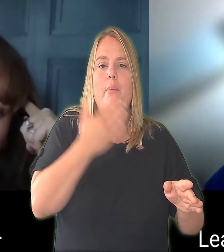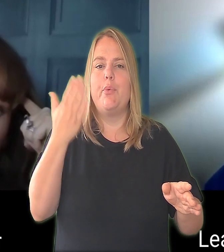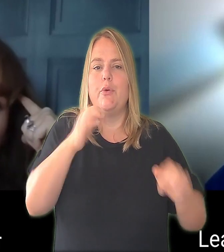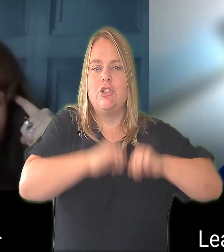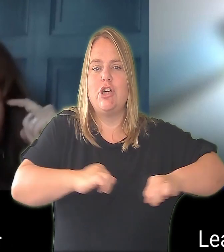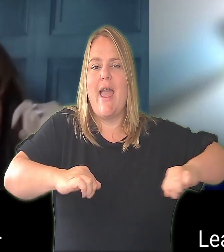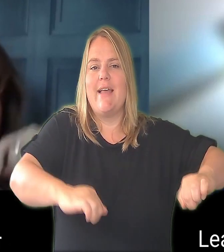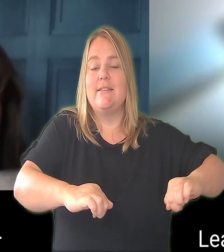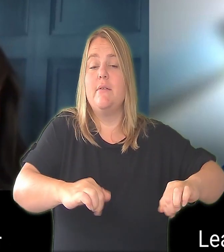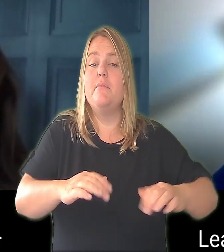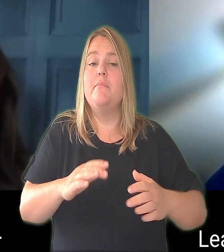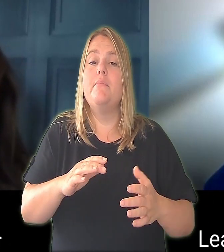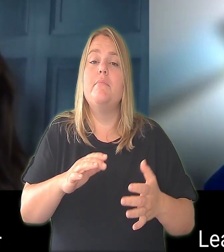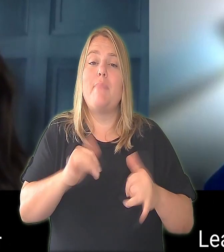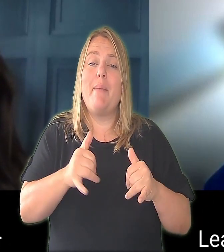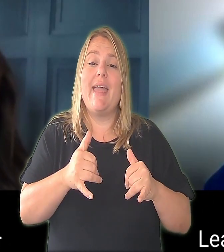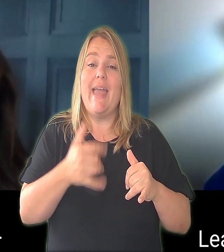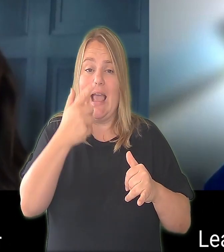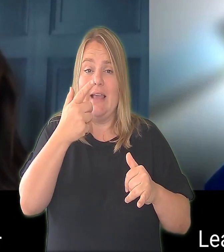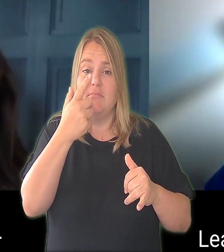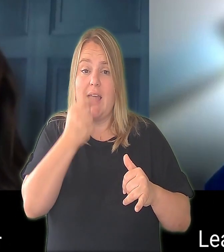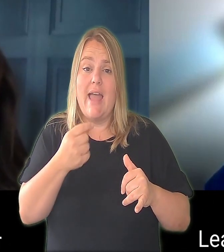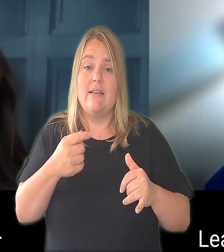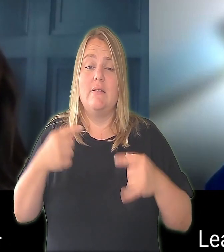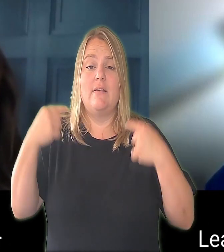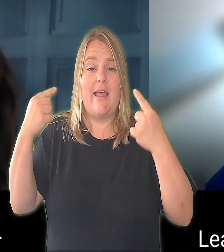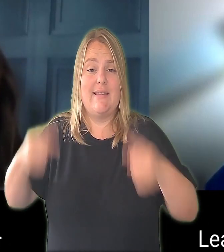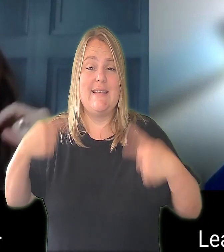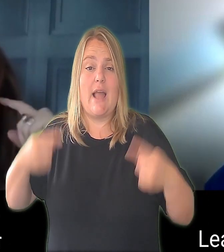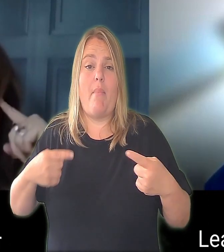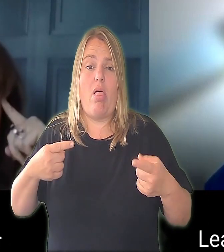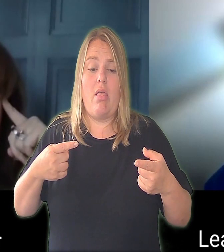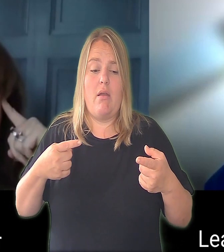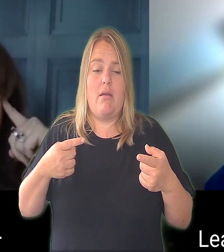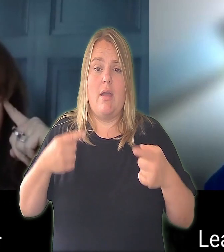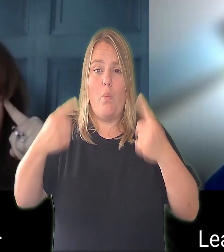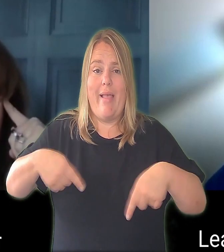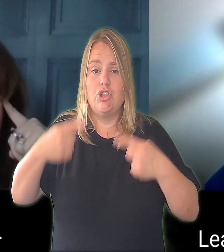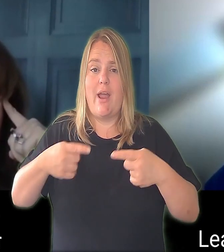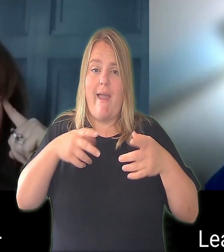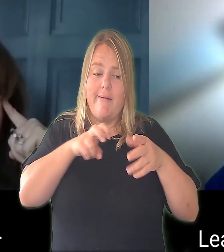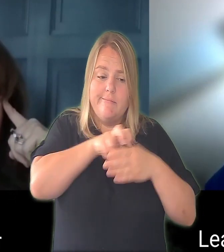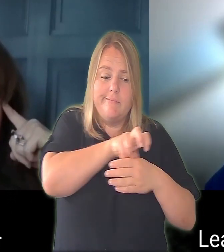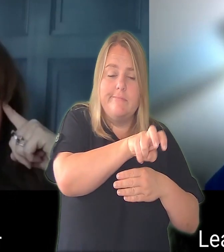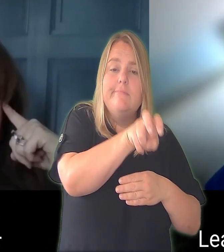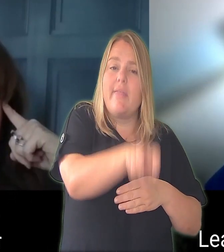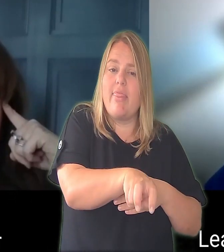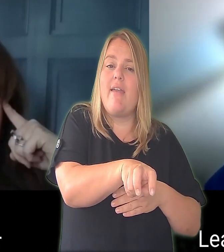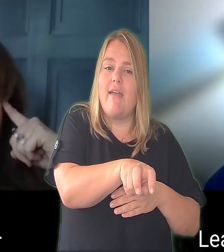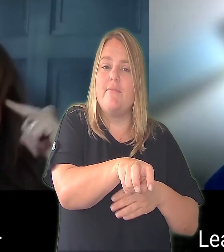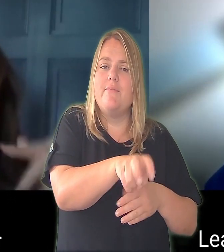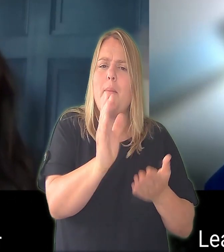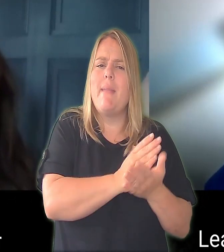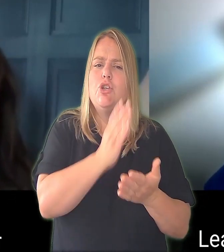is to get people who don't usually come to attend. So I need to make sure that's still accessible, don't I? And I'll be moving where the aisle